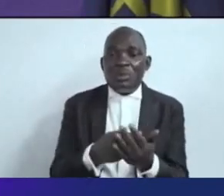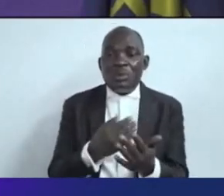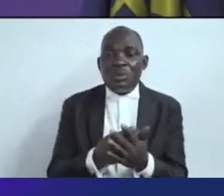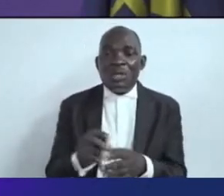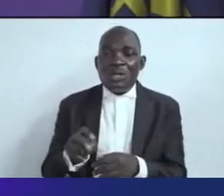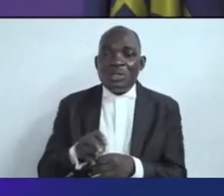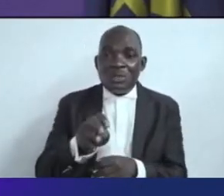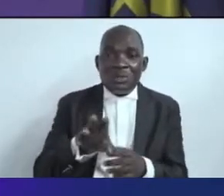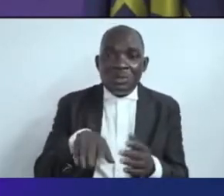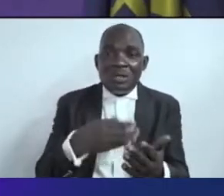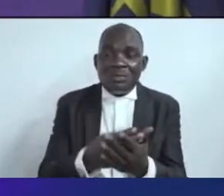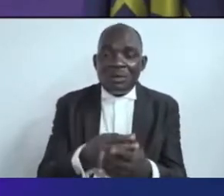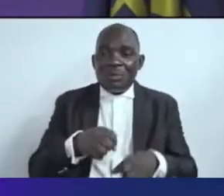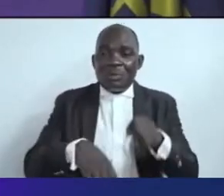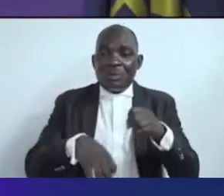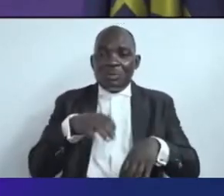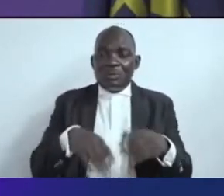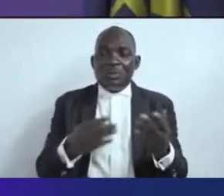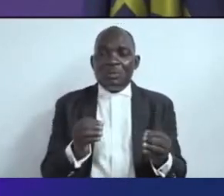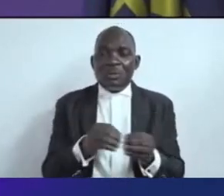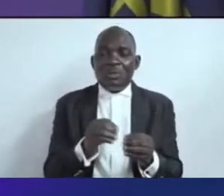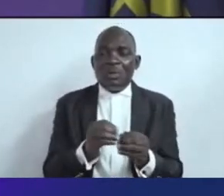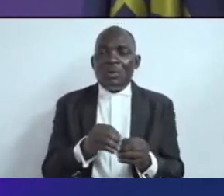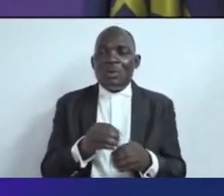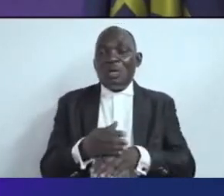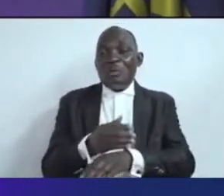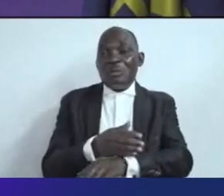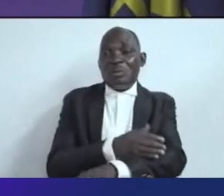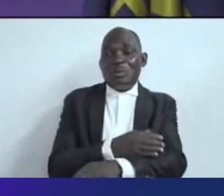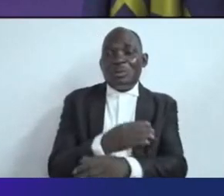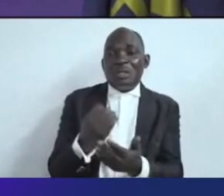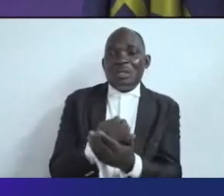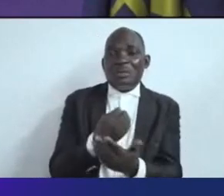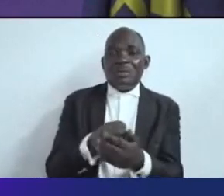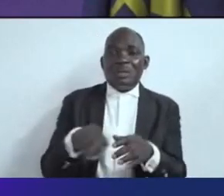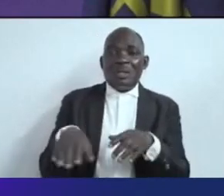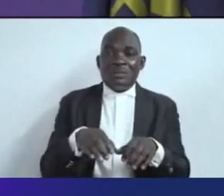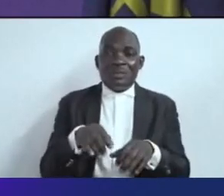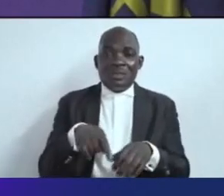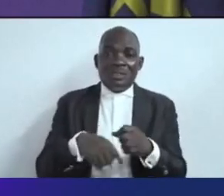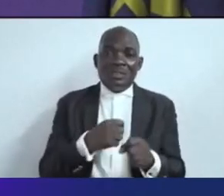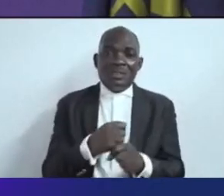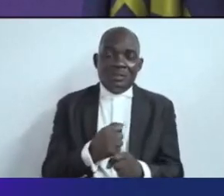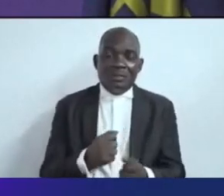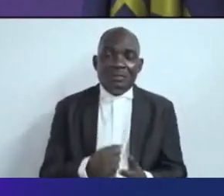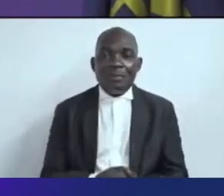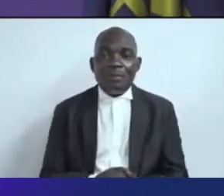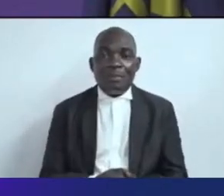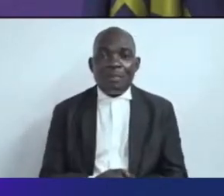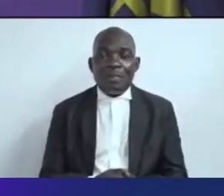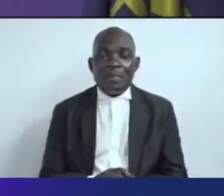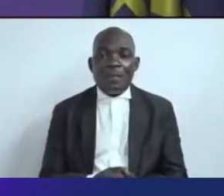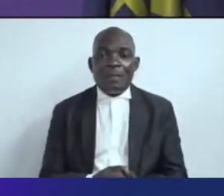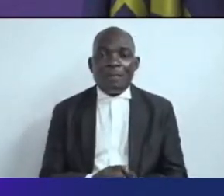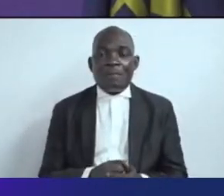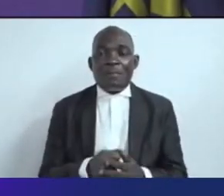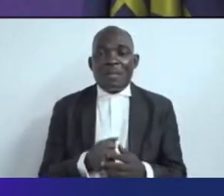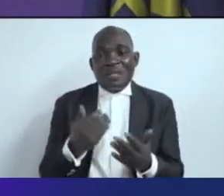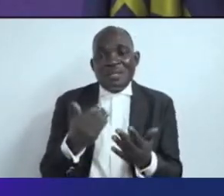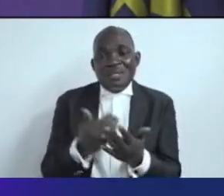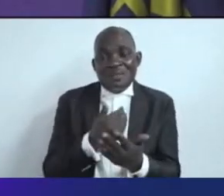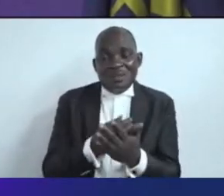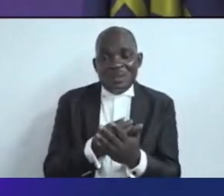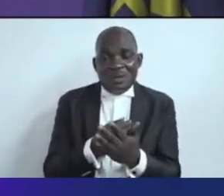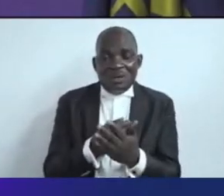tourist arrivals contributed to the improvement in economic activity during the period. The latest